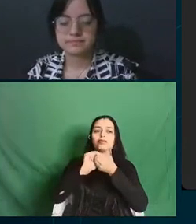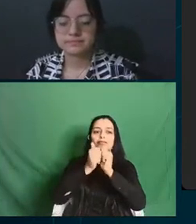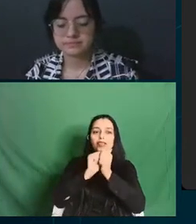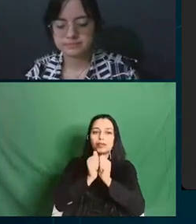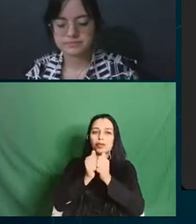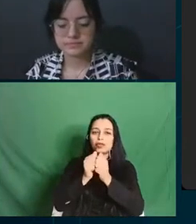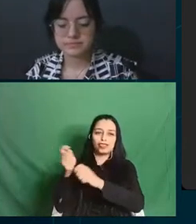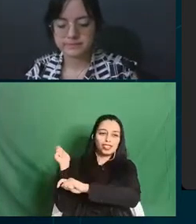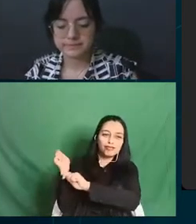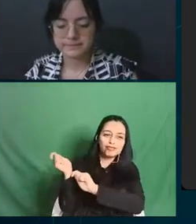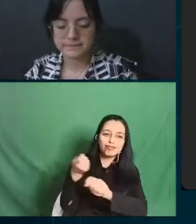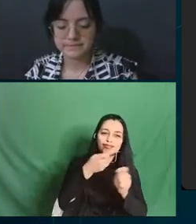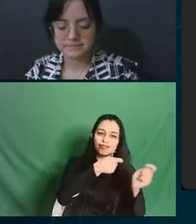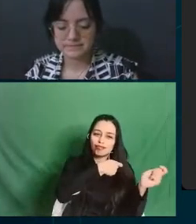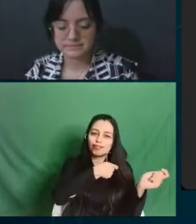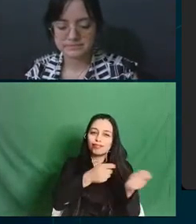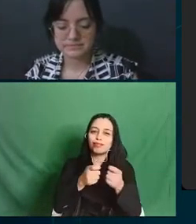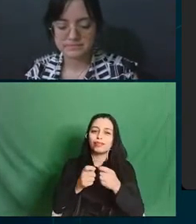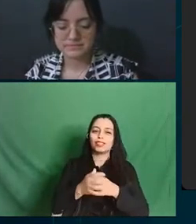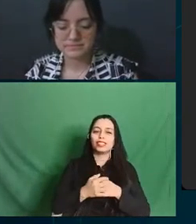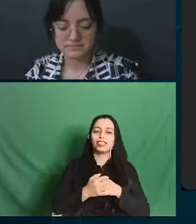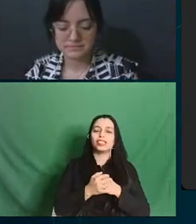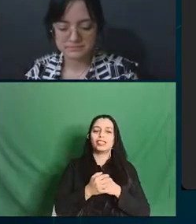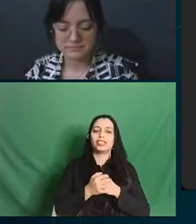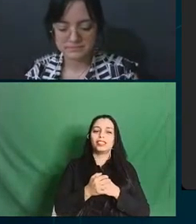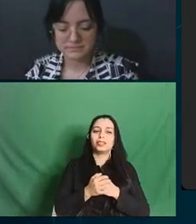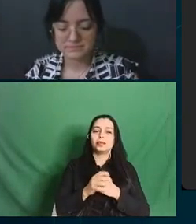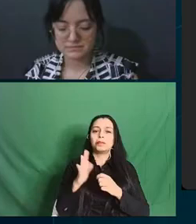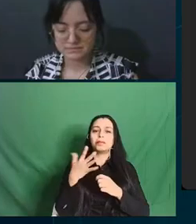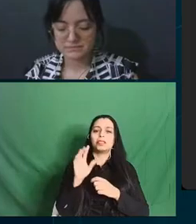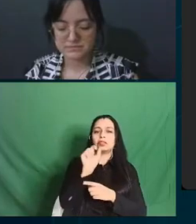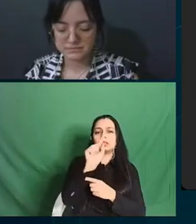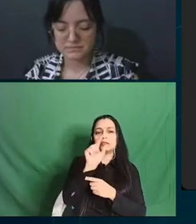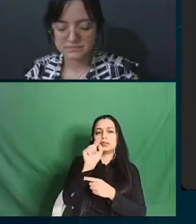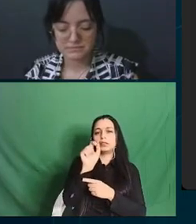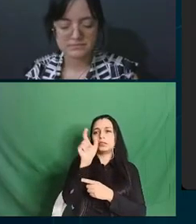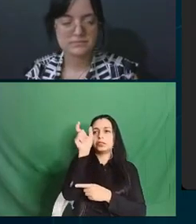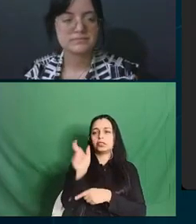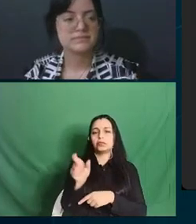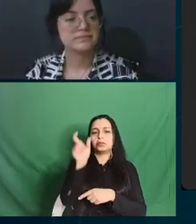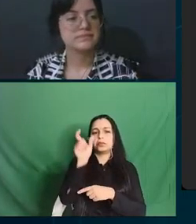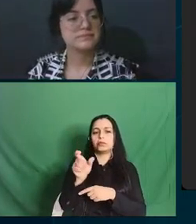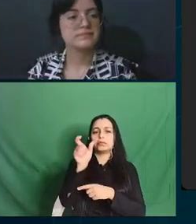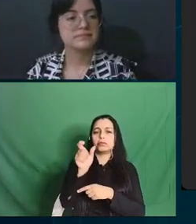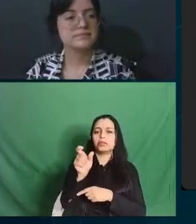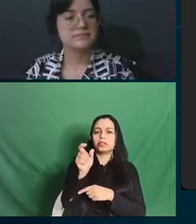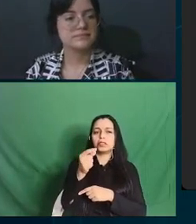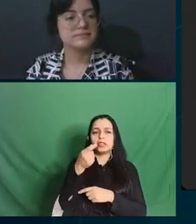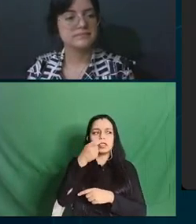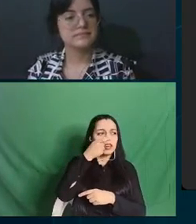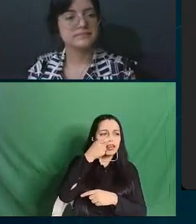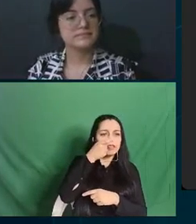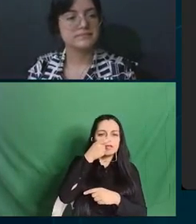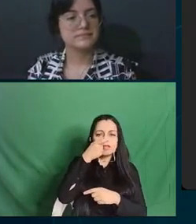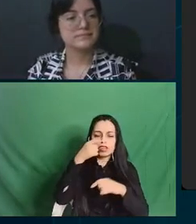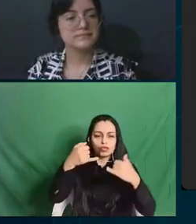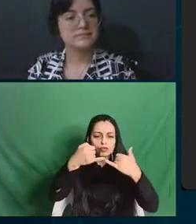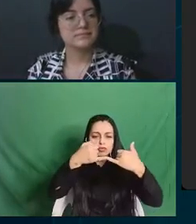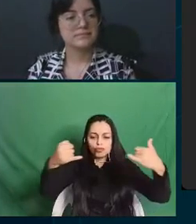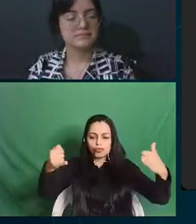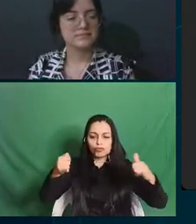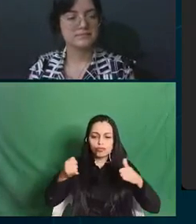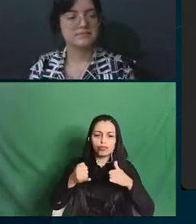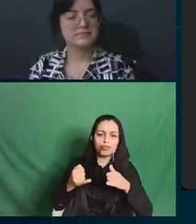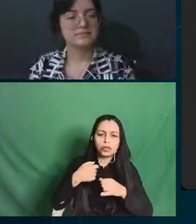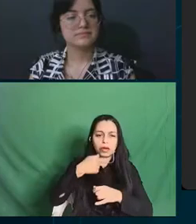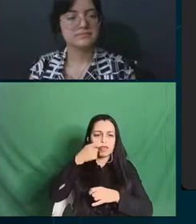to 11 people judging the lines, right? Like somebody hits the ball, like some people can serve